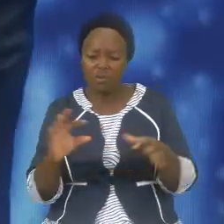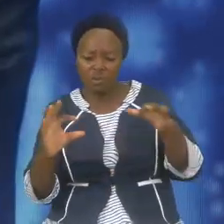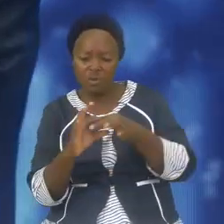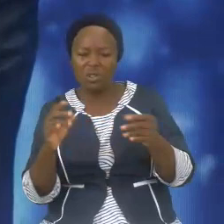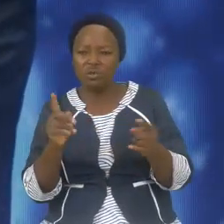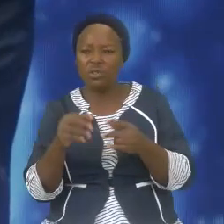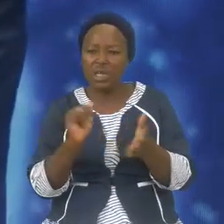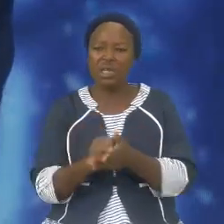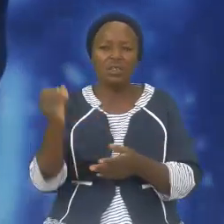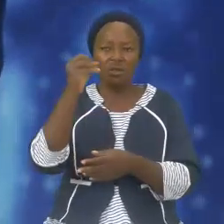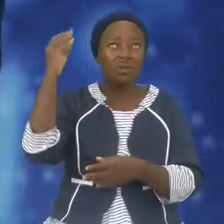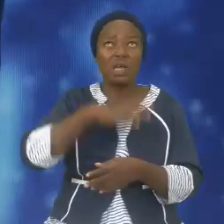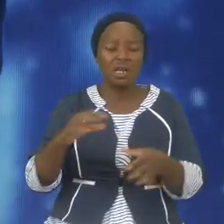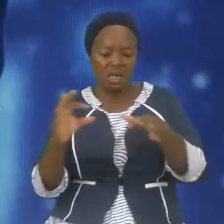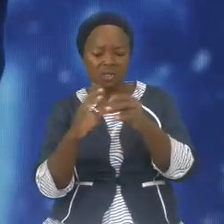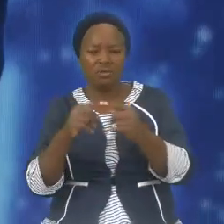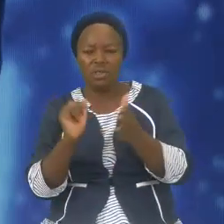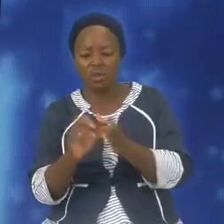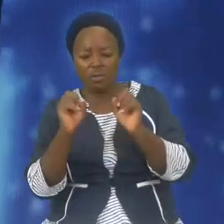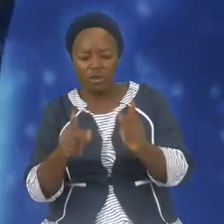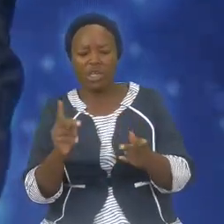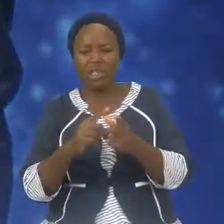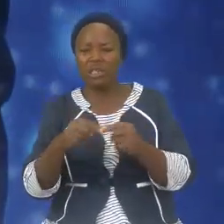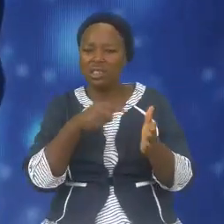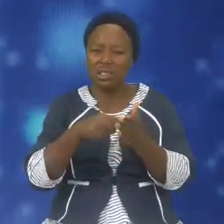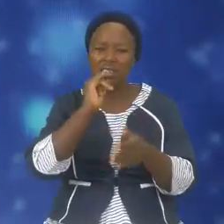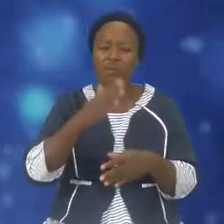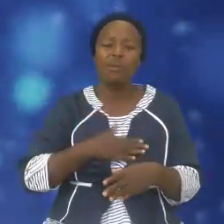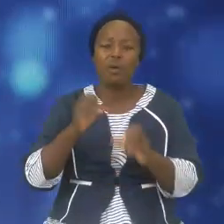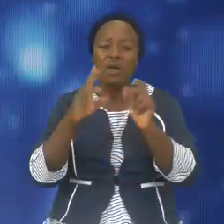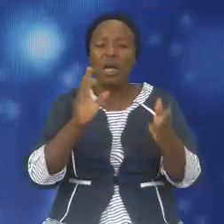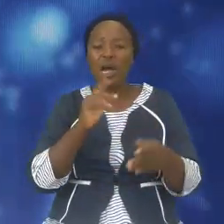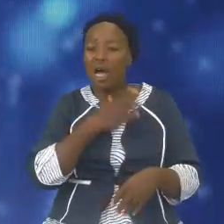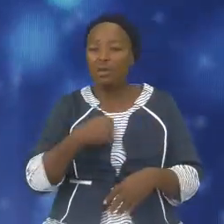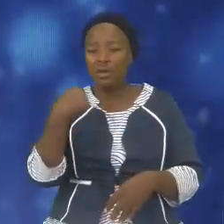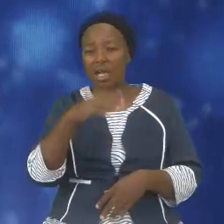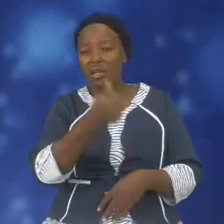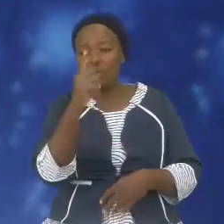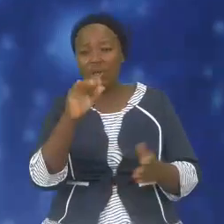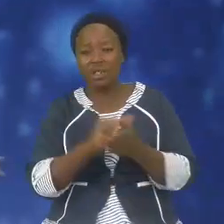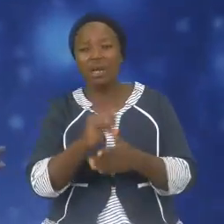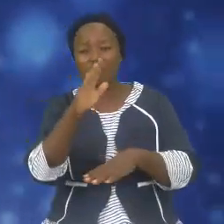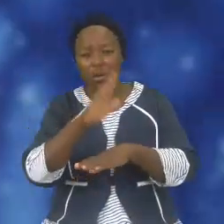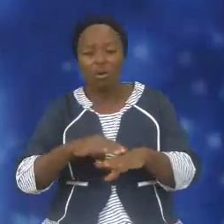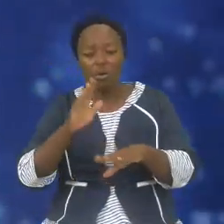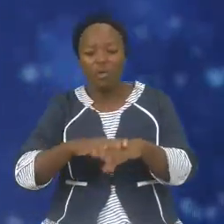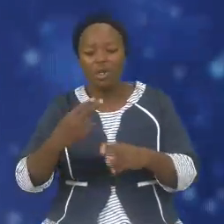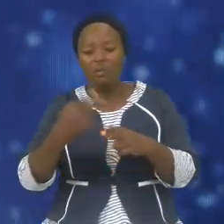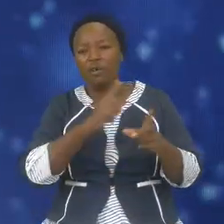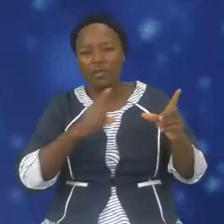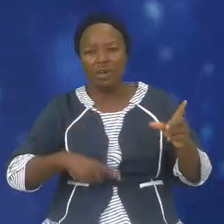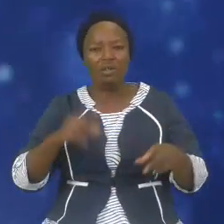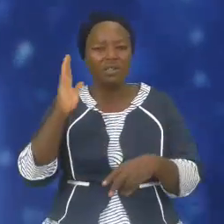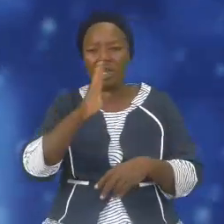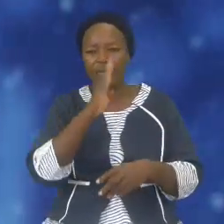and they link up with the opportunity. This is my chance, and whosoever shall call on the name of the Lord shall be